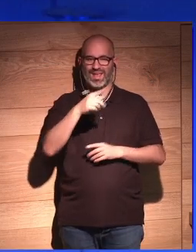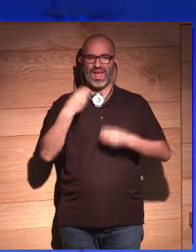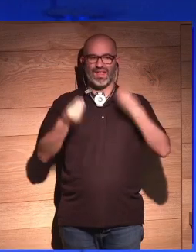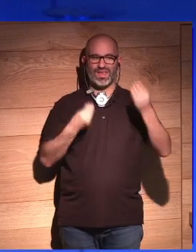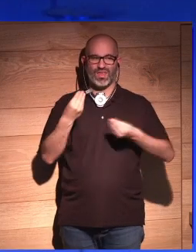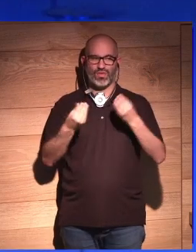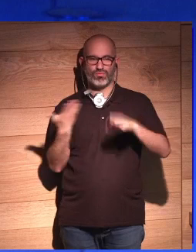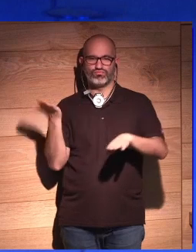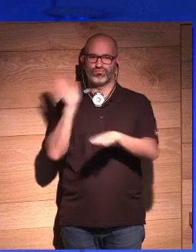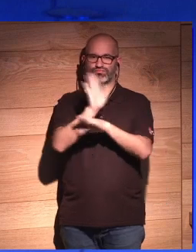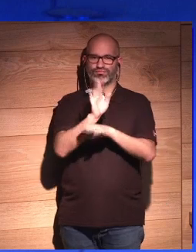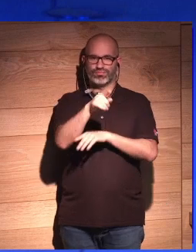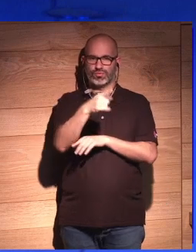Maitrek.